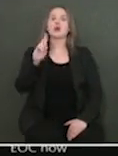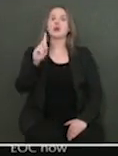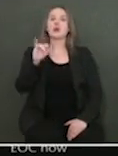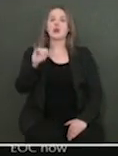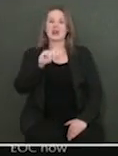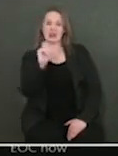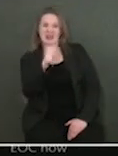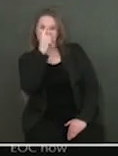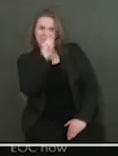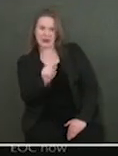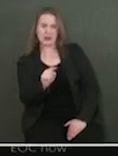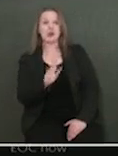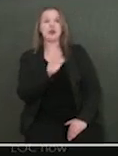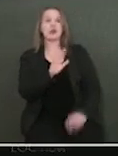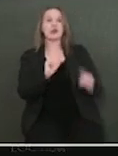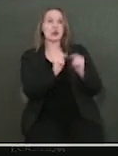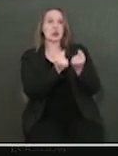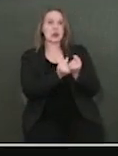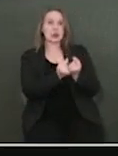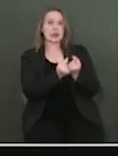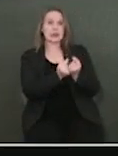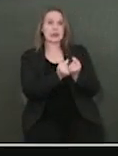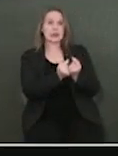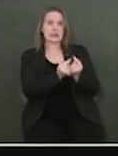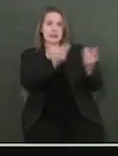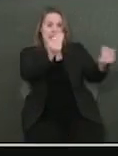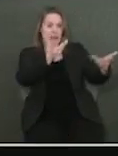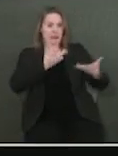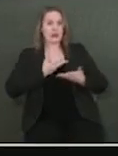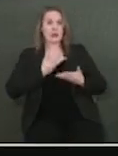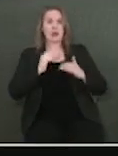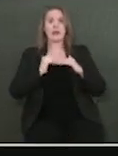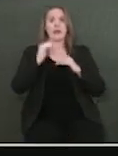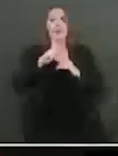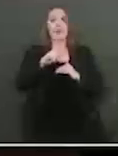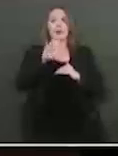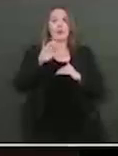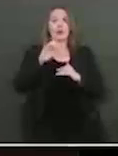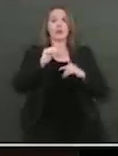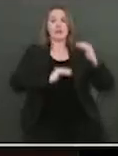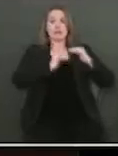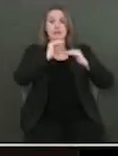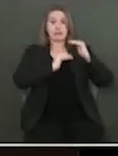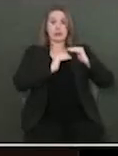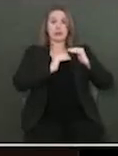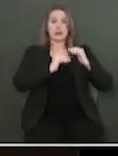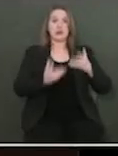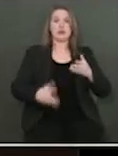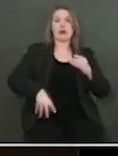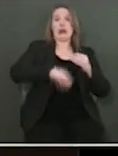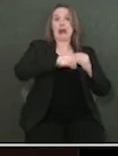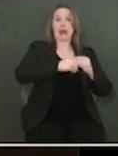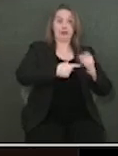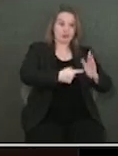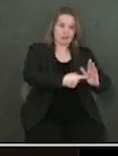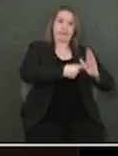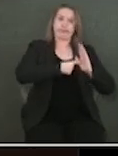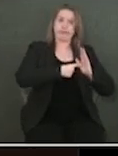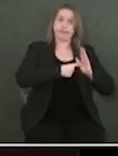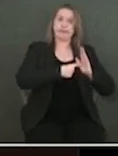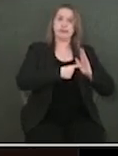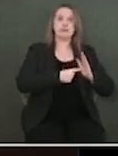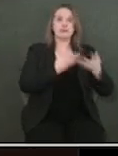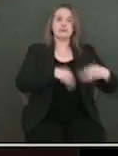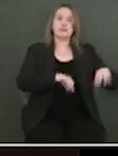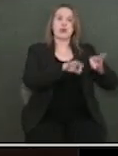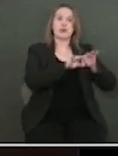real quick. I know yesterday your team sent out a press release that more than 100 structures were added to some critical parts of, the power plants and stuff